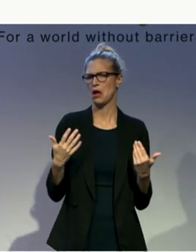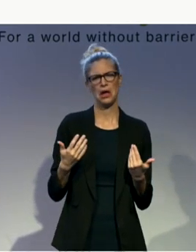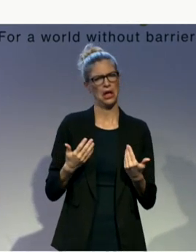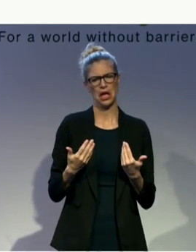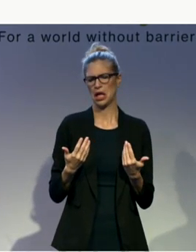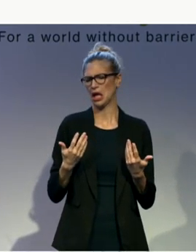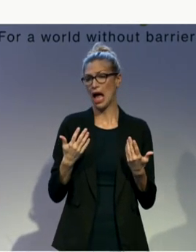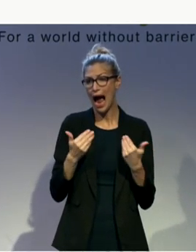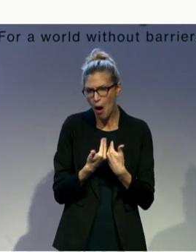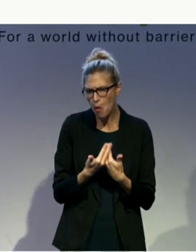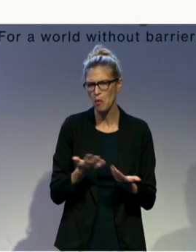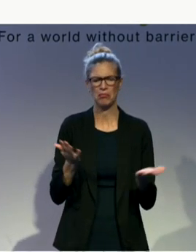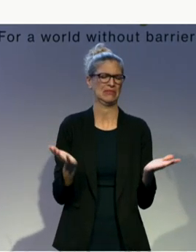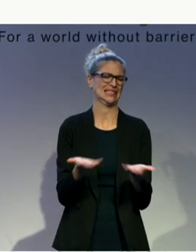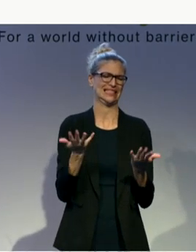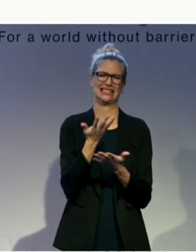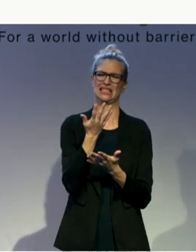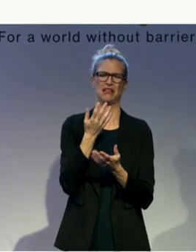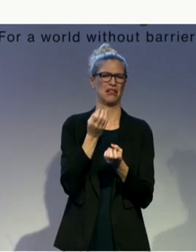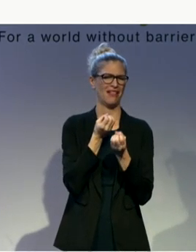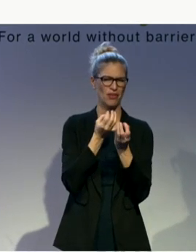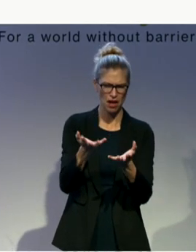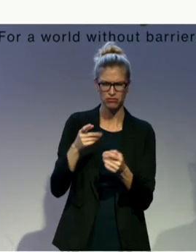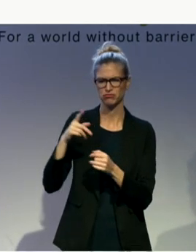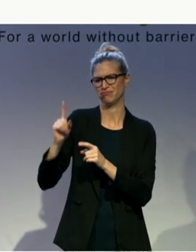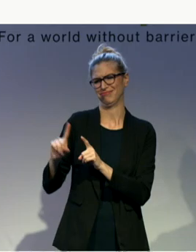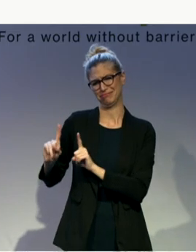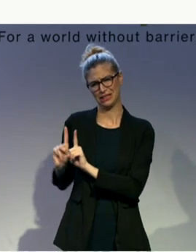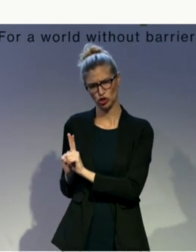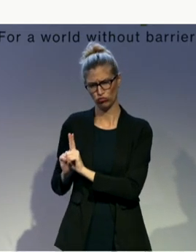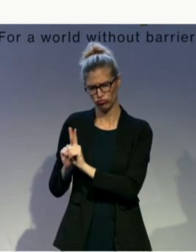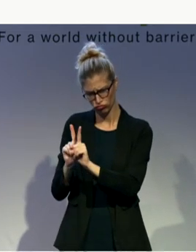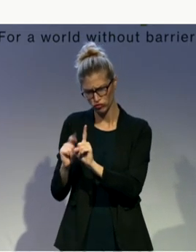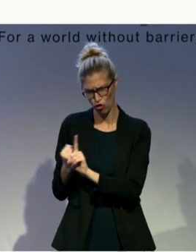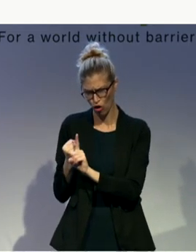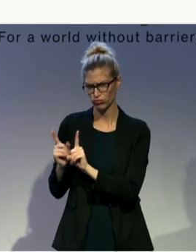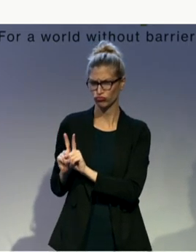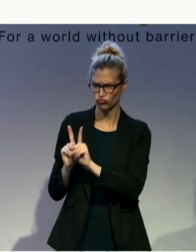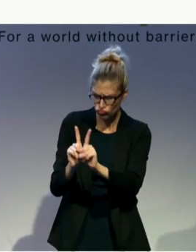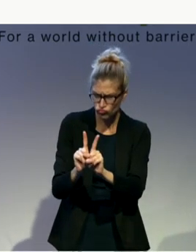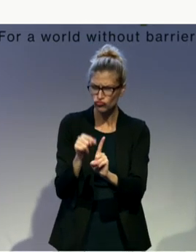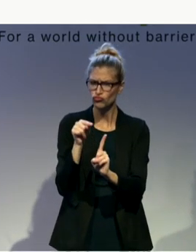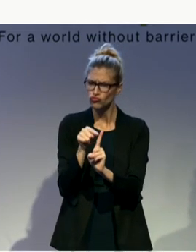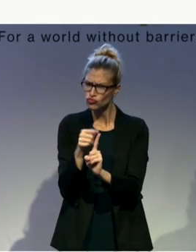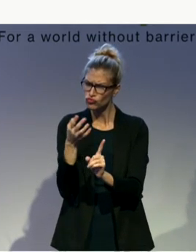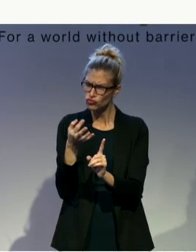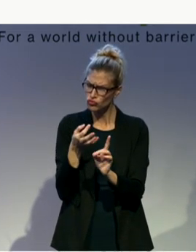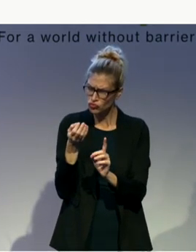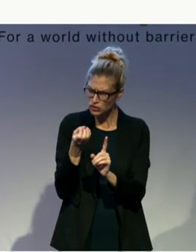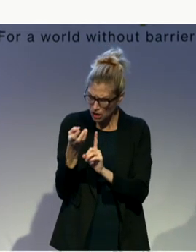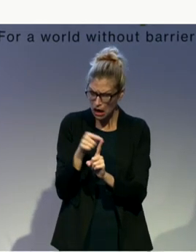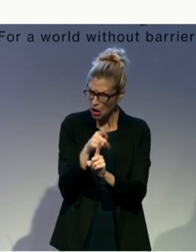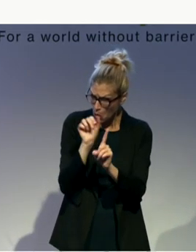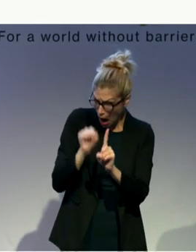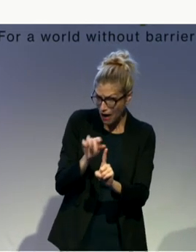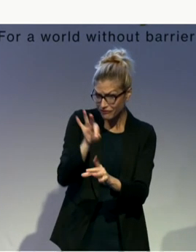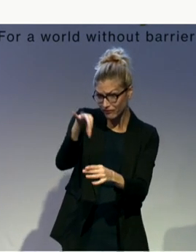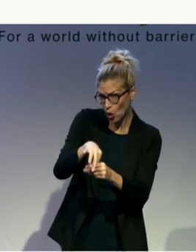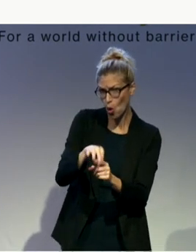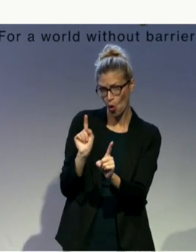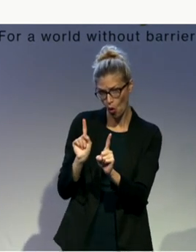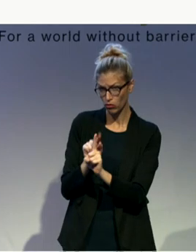with learning disabilities. Overall, to tell them, you are allowed to vote, you have the right, and this is how you do it. Yeah?